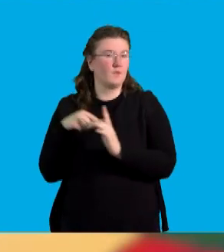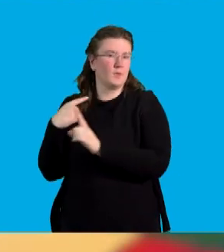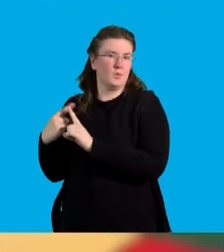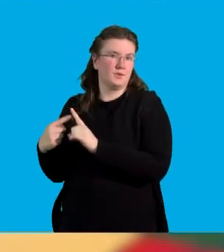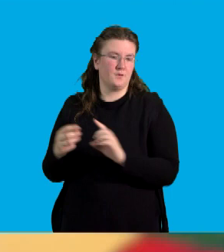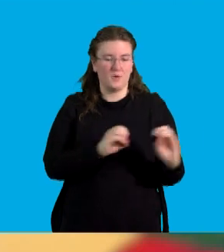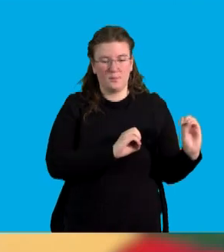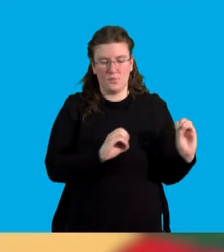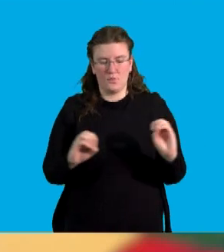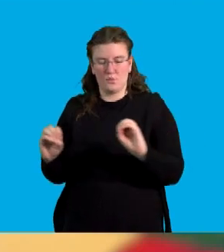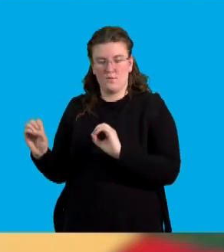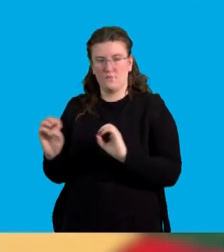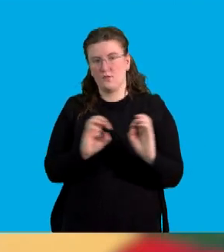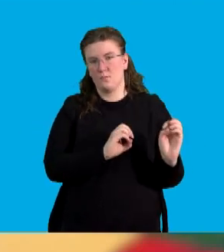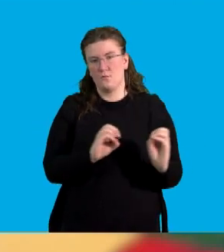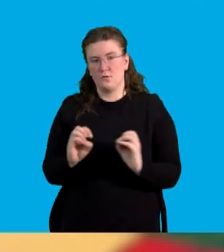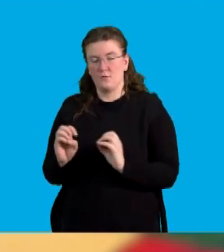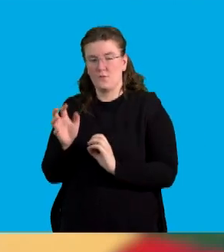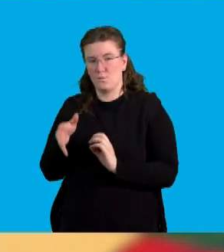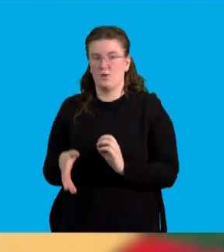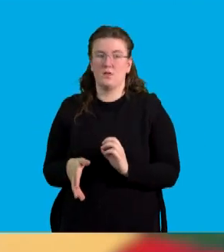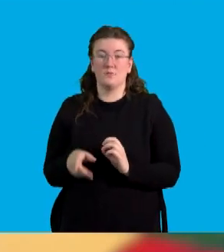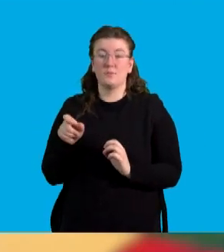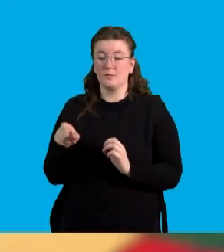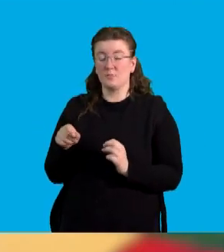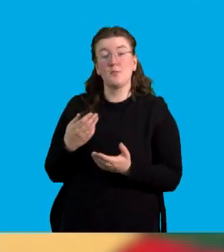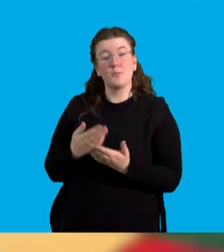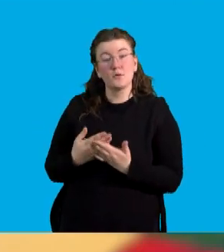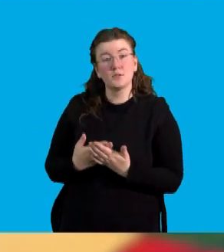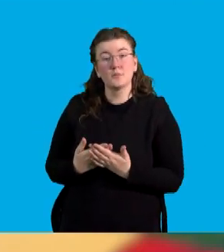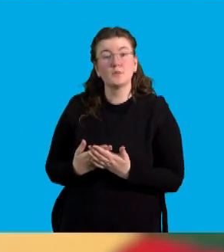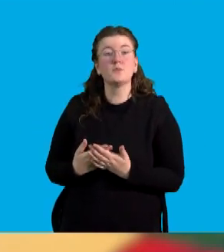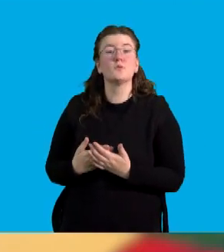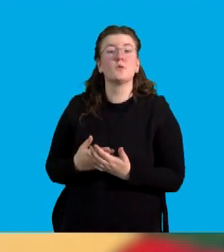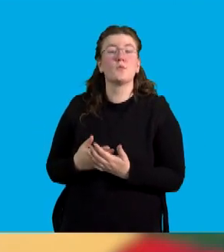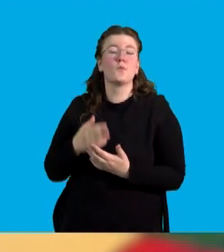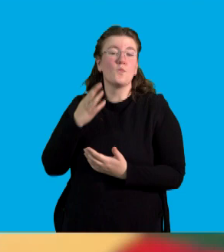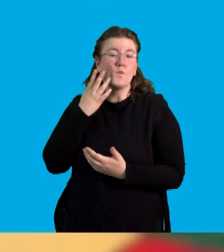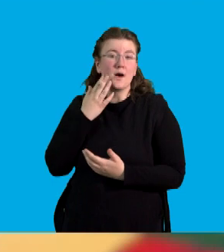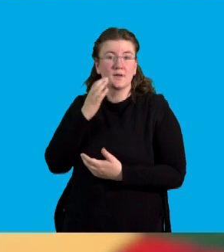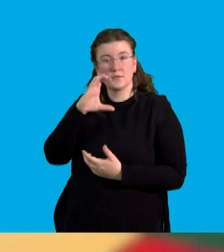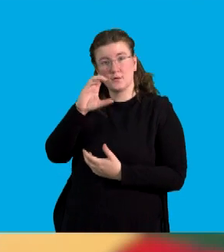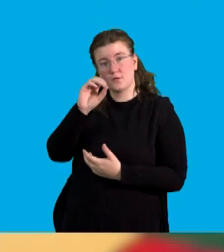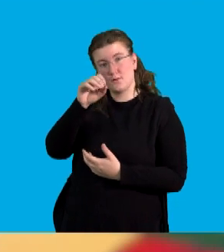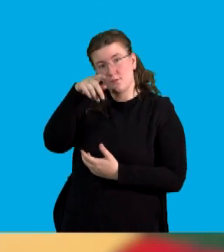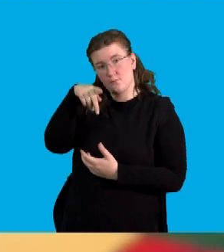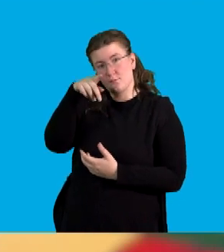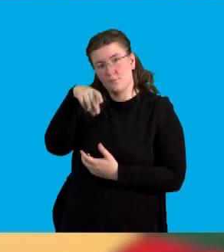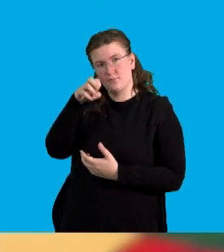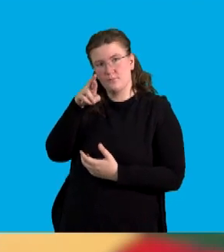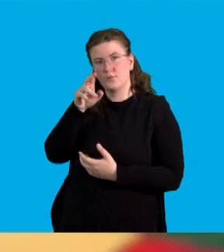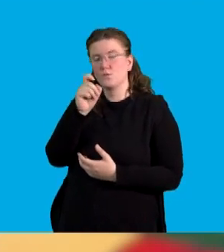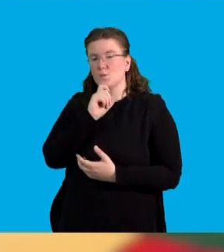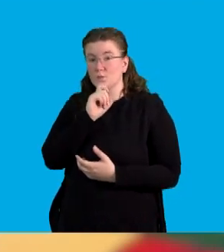the positive terminal. So this is only possible when we are using the copper, because those electrons that you find